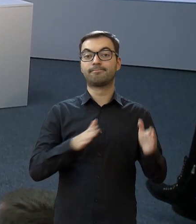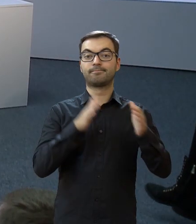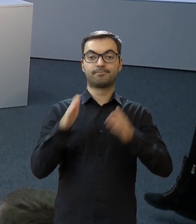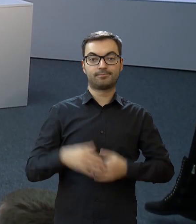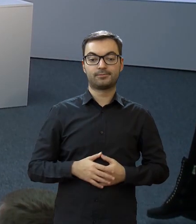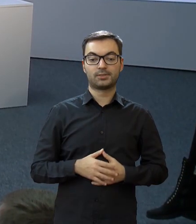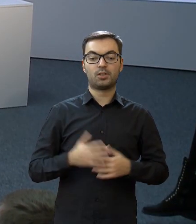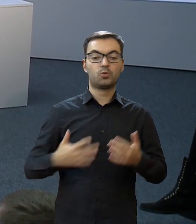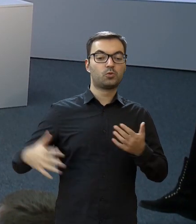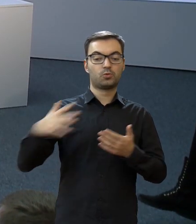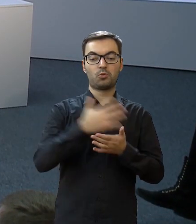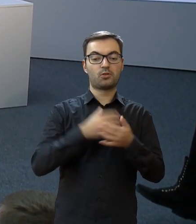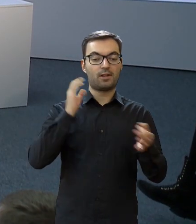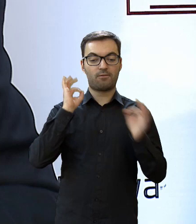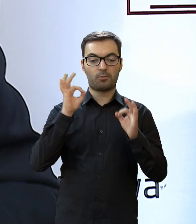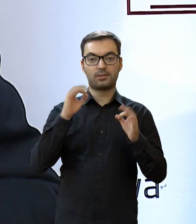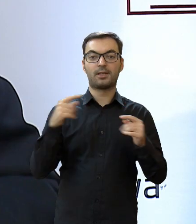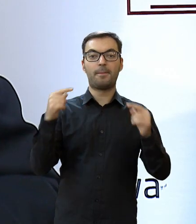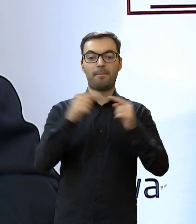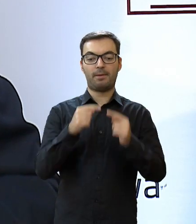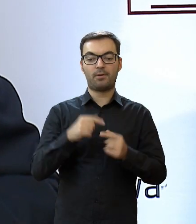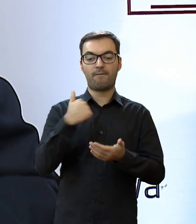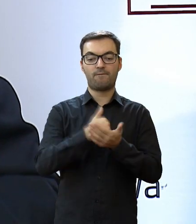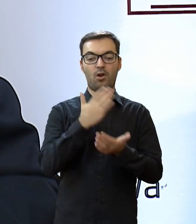And Zielona Góra with